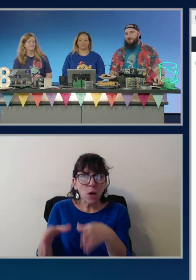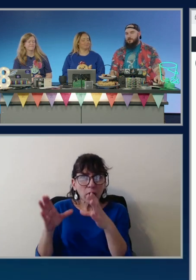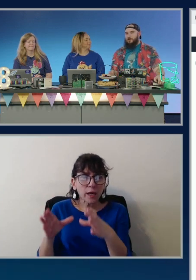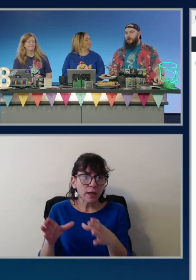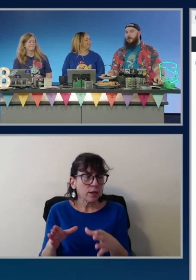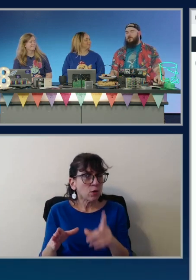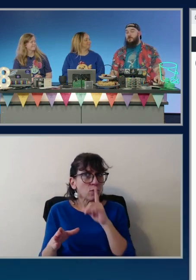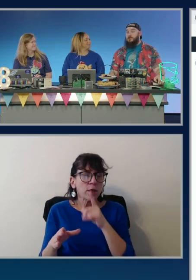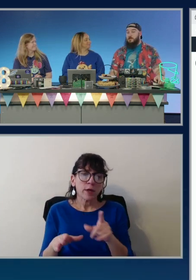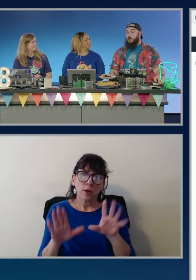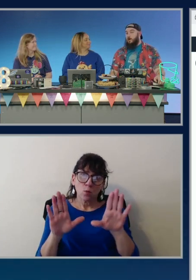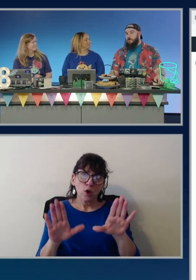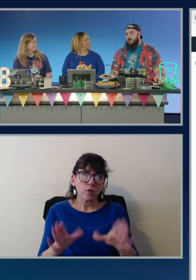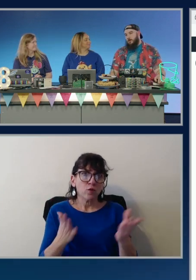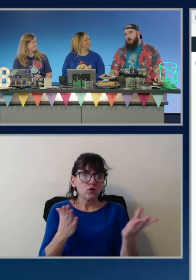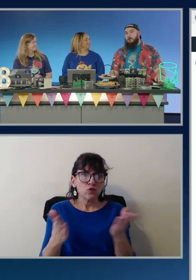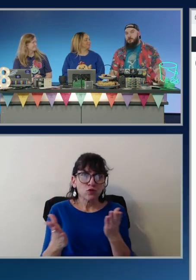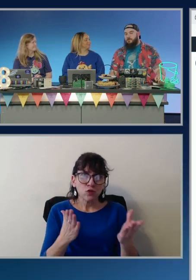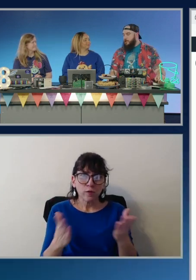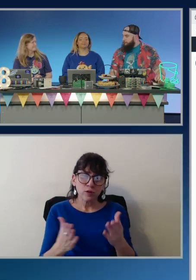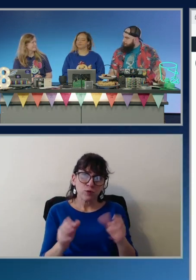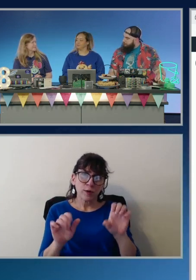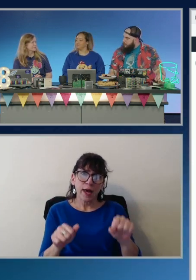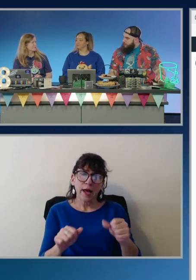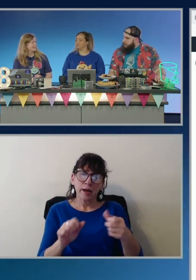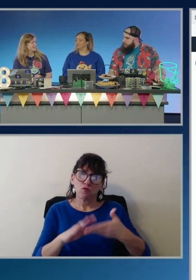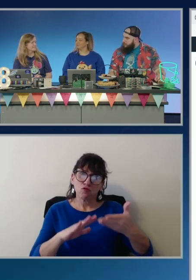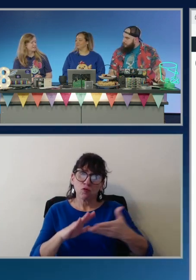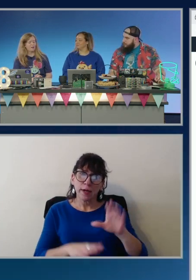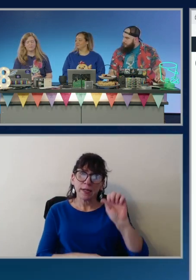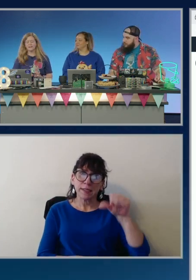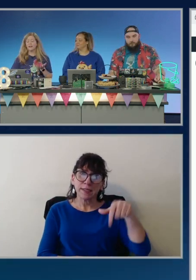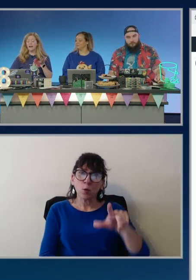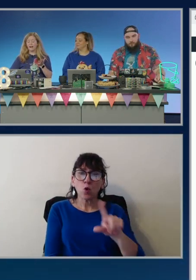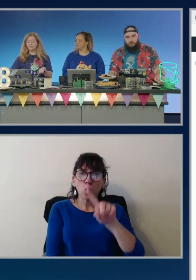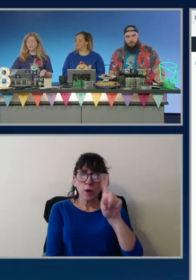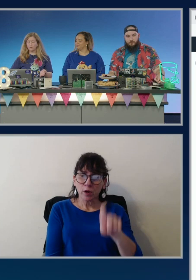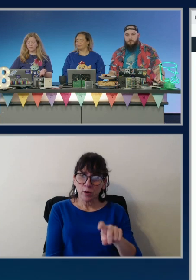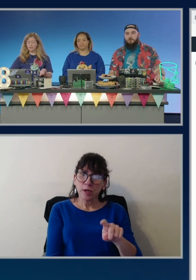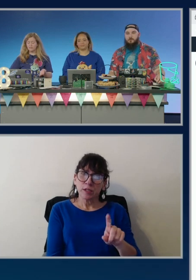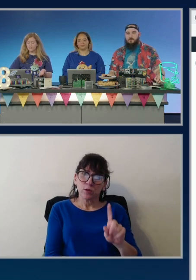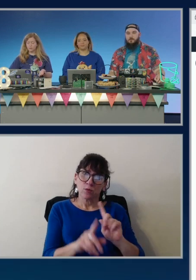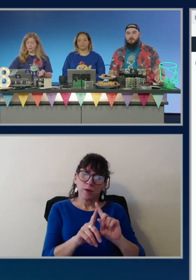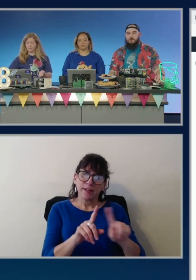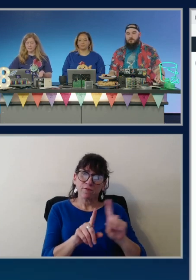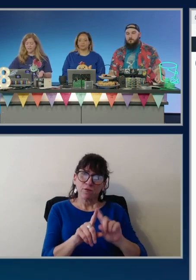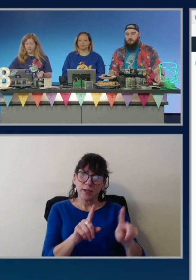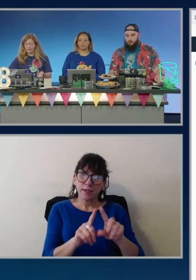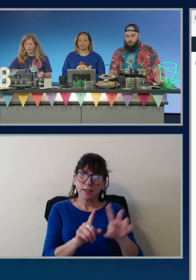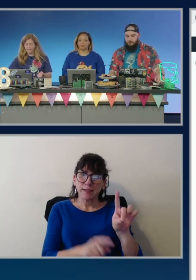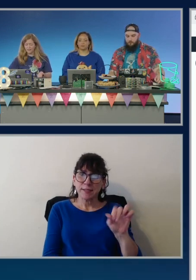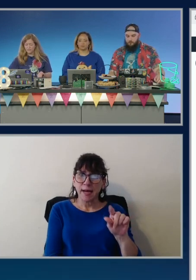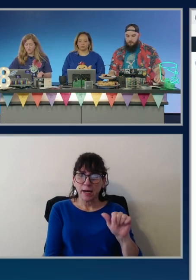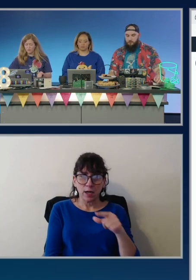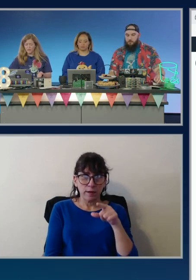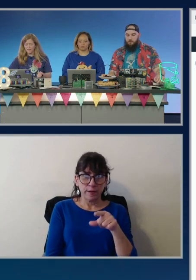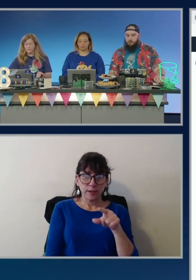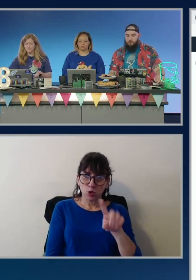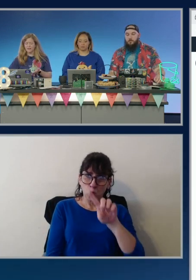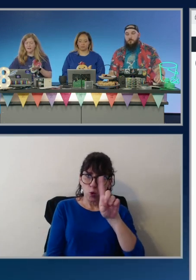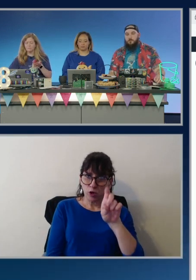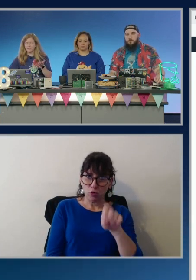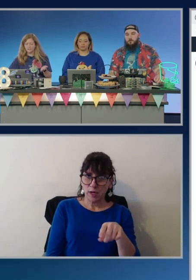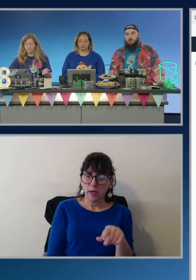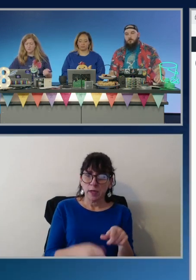little service that just allows you to run SQL queries on a bunch of data. Great. All right. And so here is the query. And so